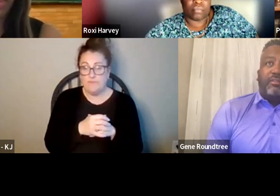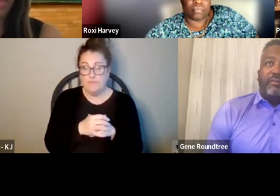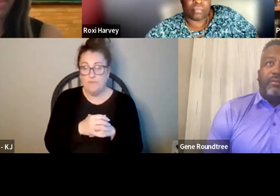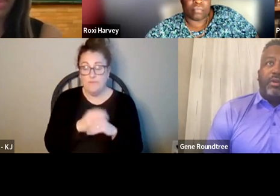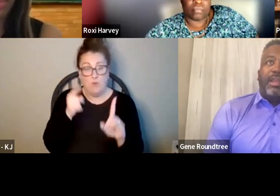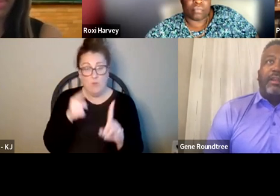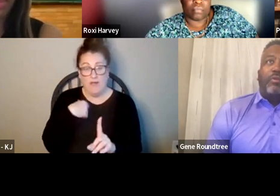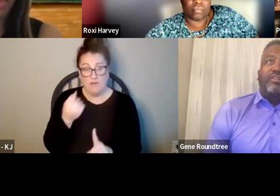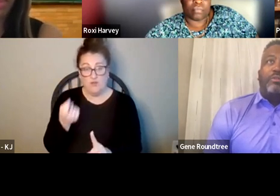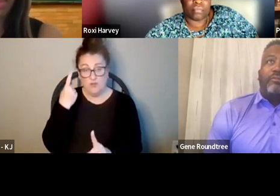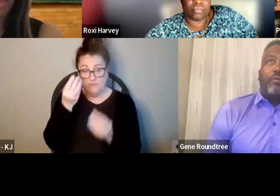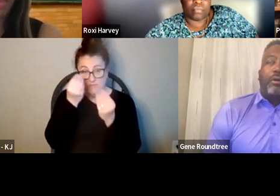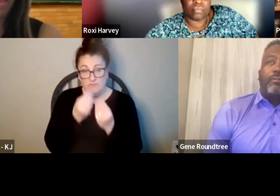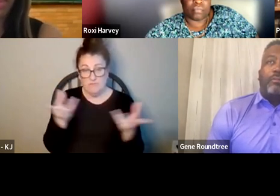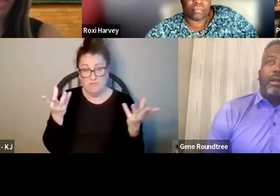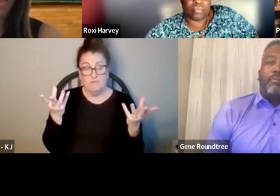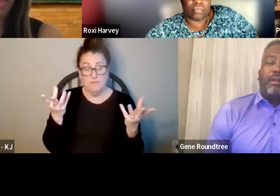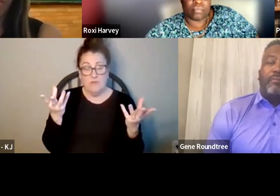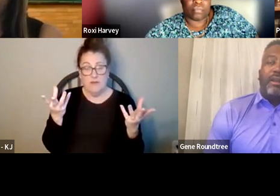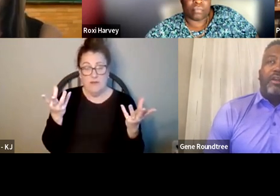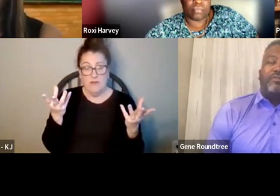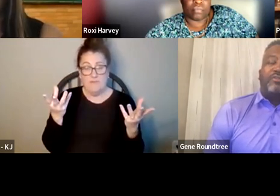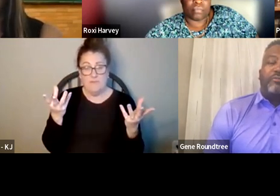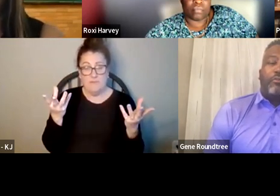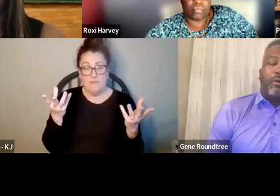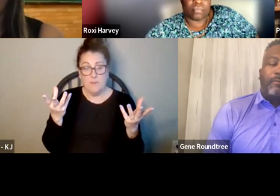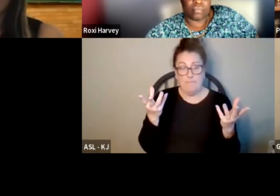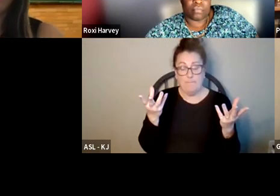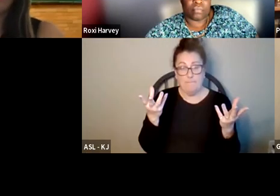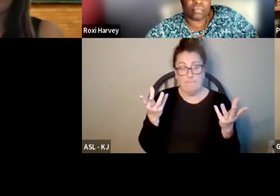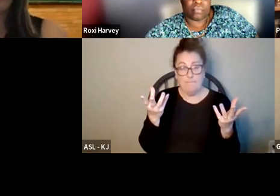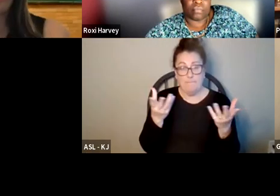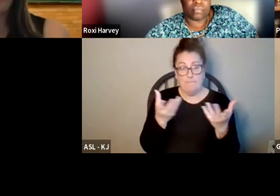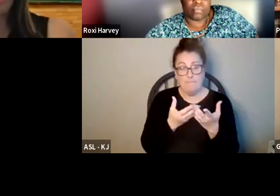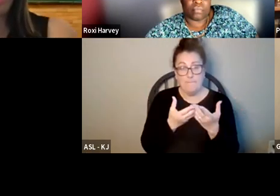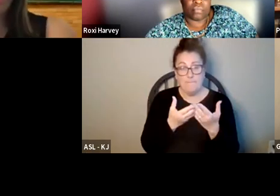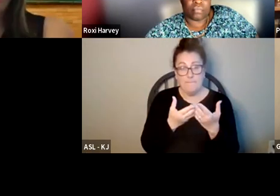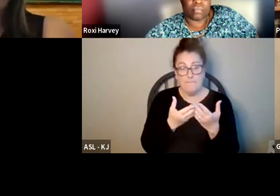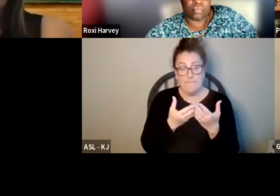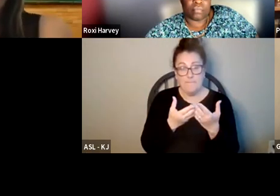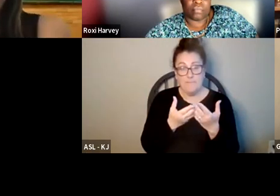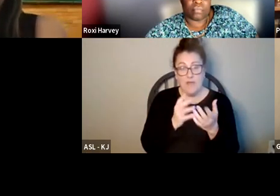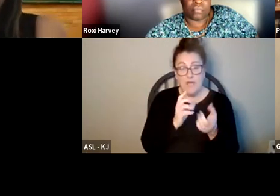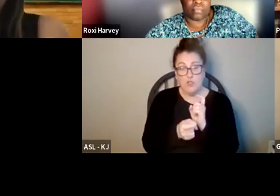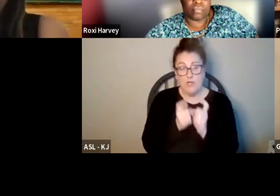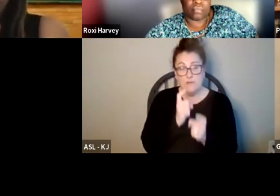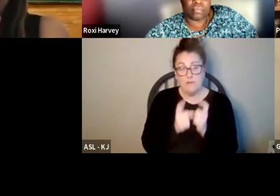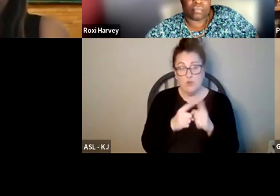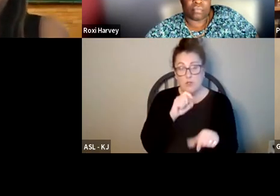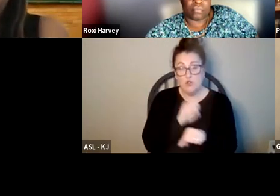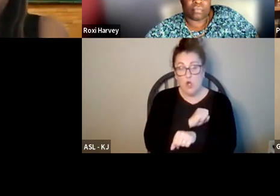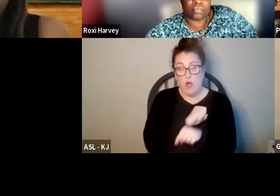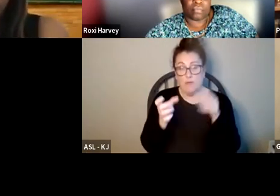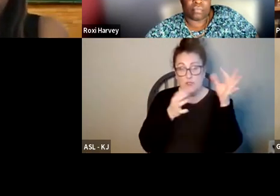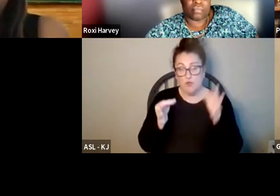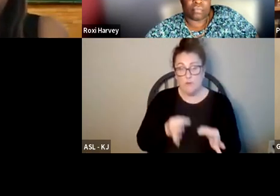and I think as we've communicated, was to inform, in many ways was to inform the adjustments to the job description, which has